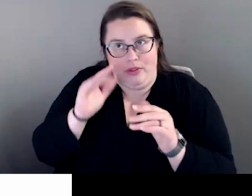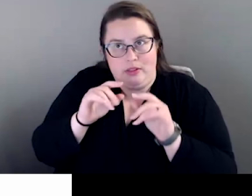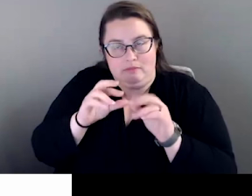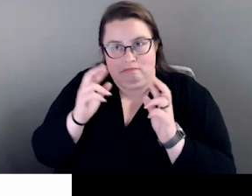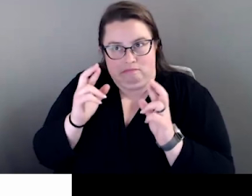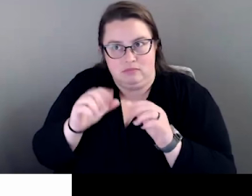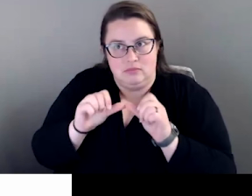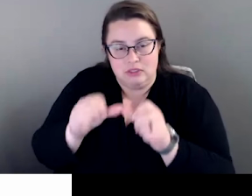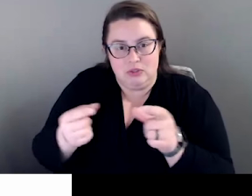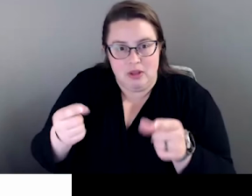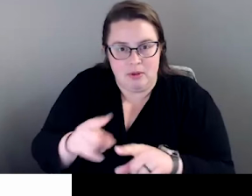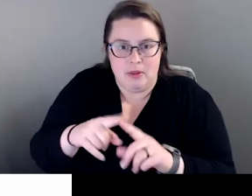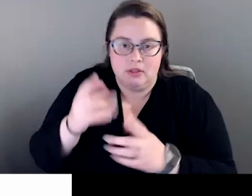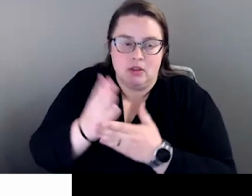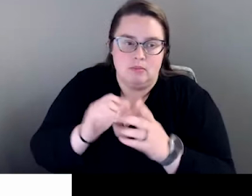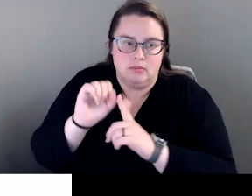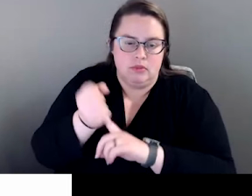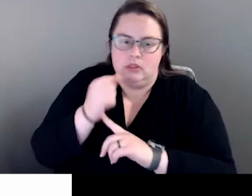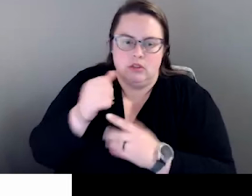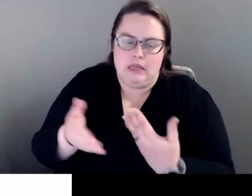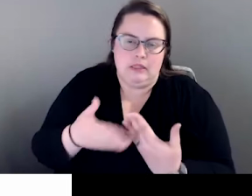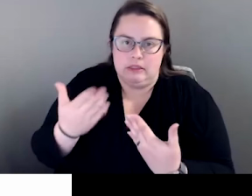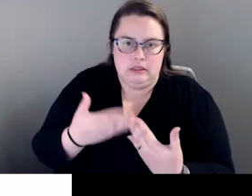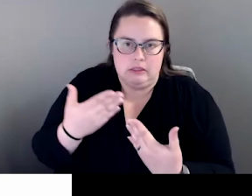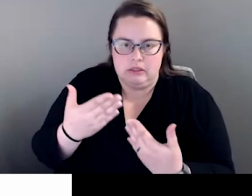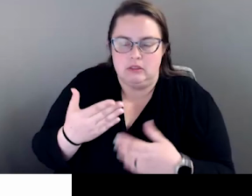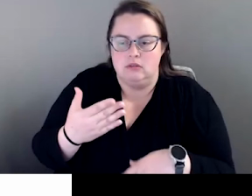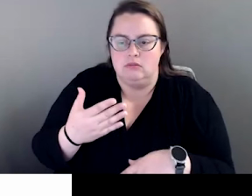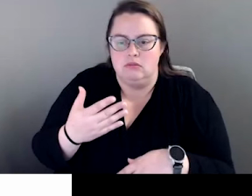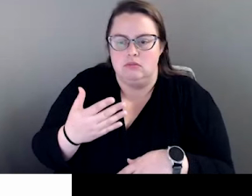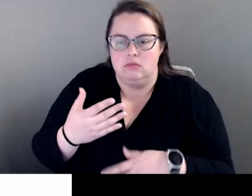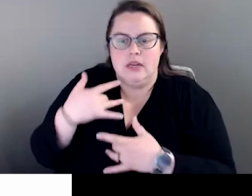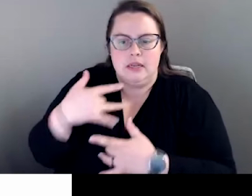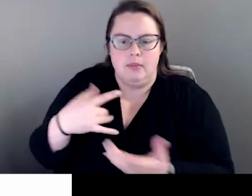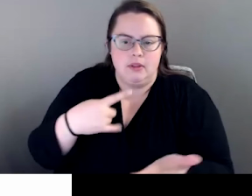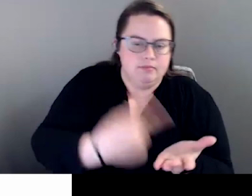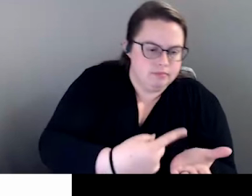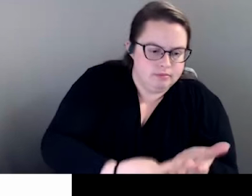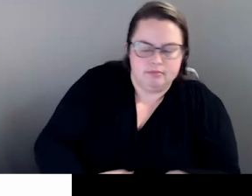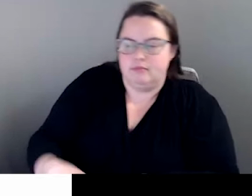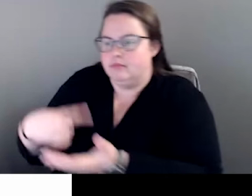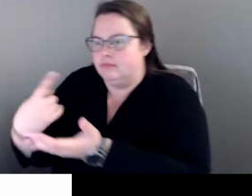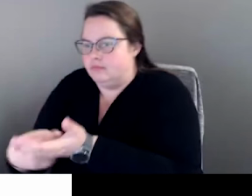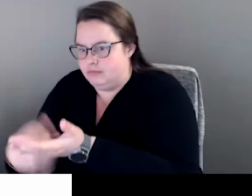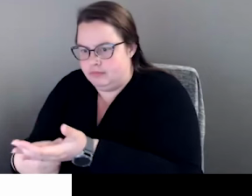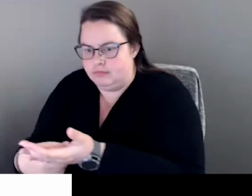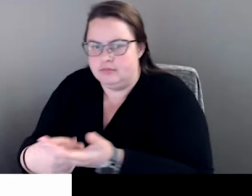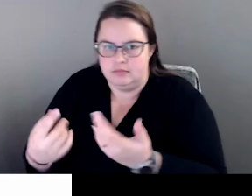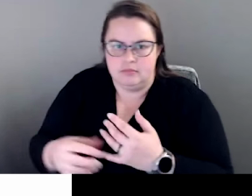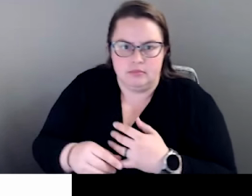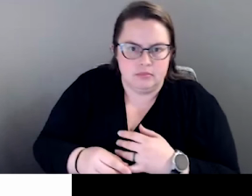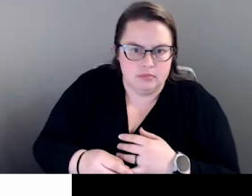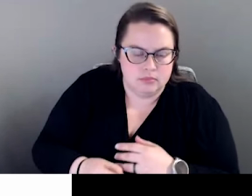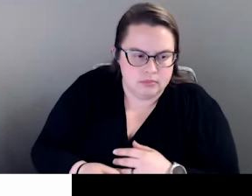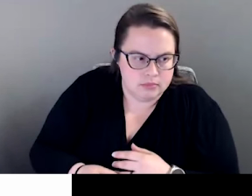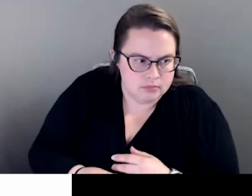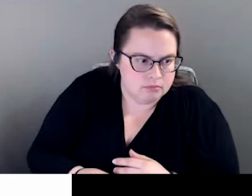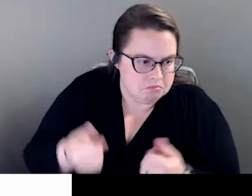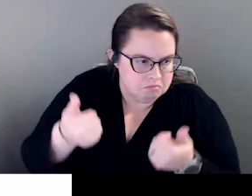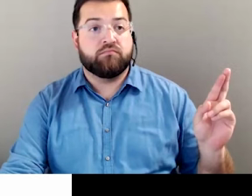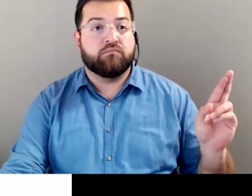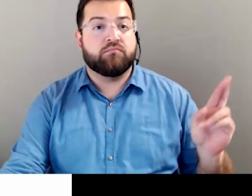some cases I'll say that it's not easy and, it's usually a discussion with both parties. Yes. Probably depends on your workload that week, but